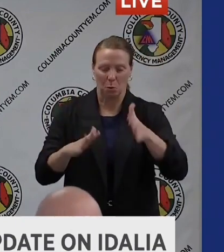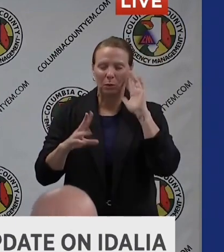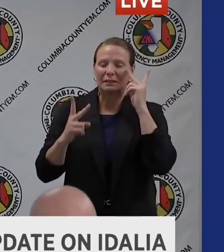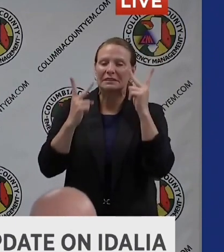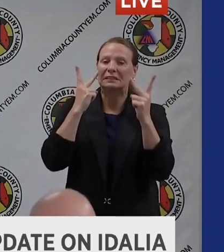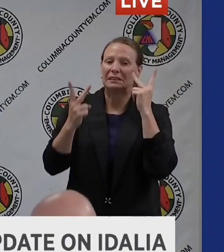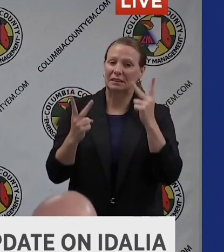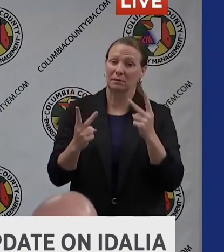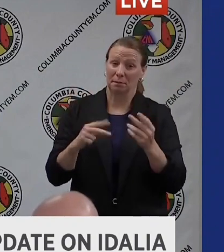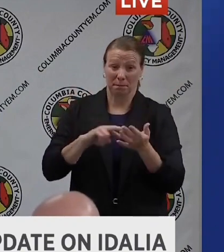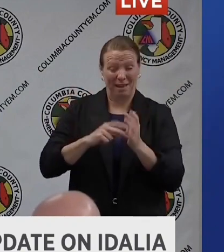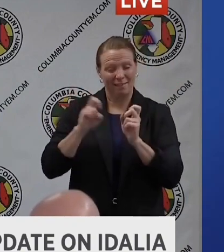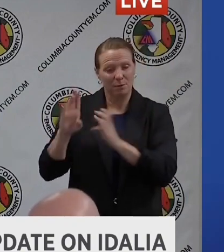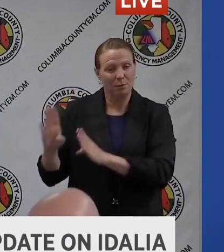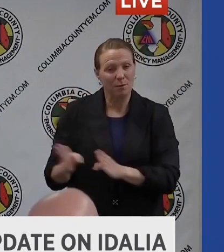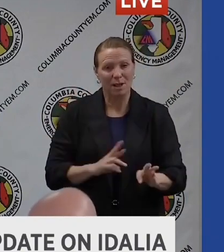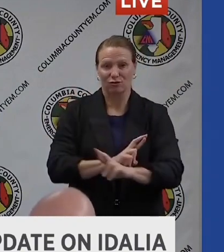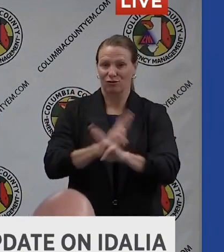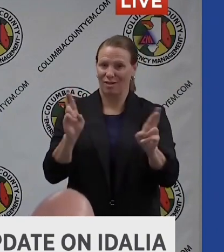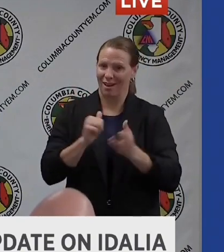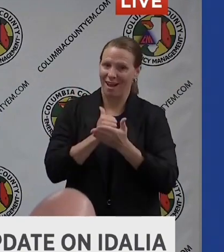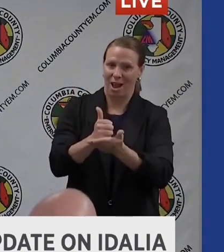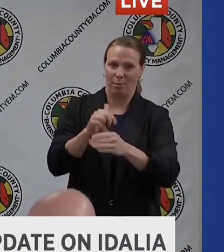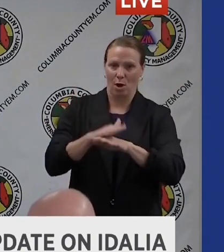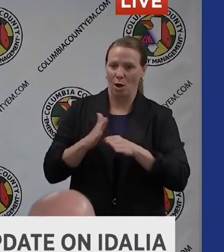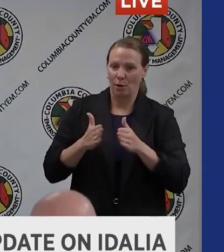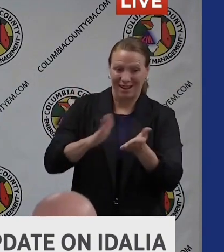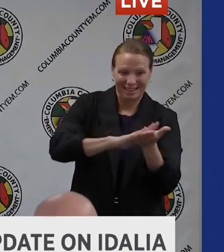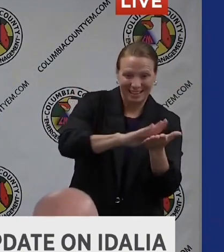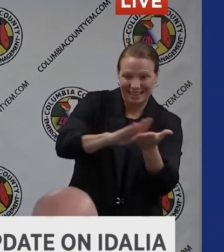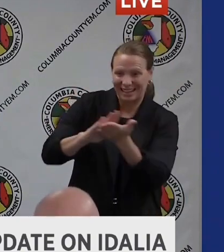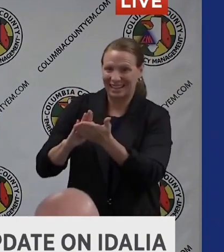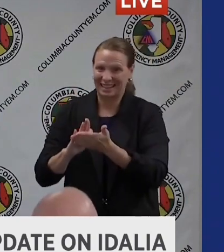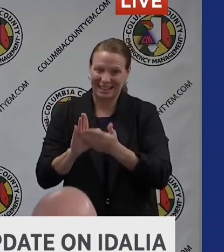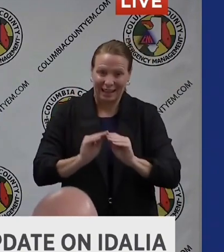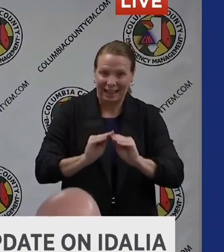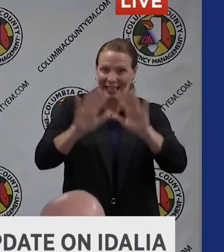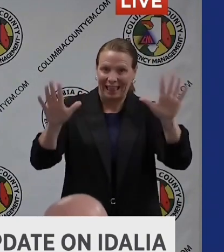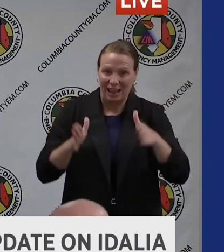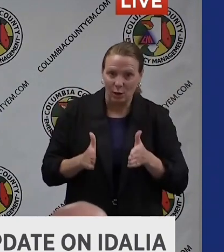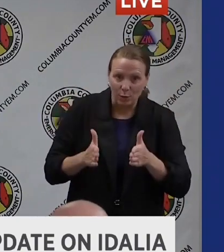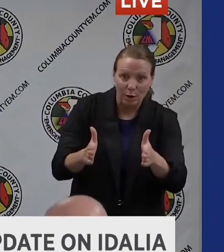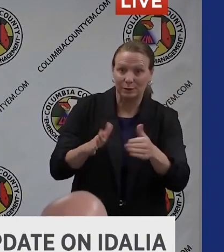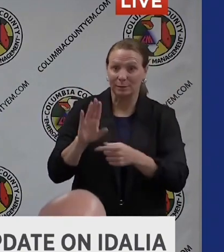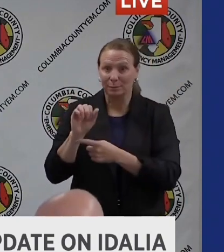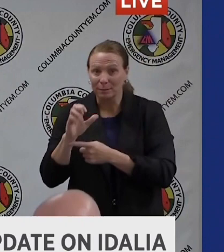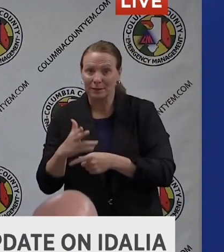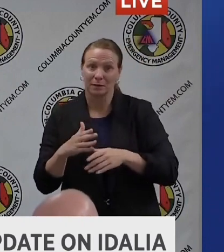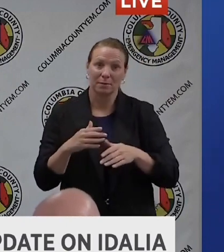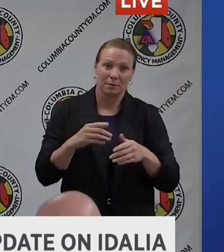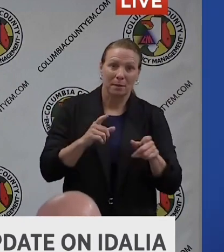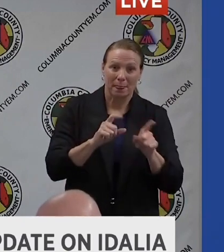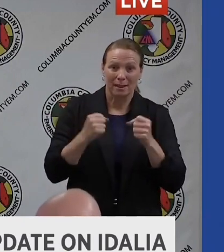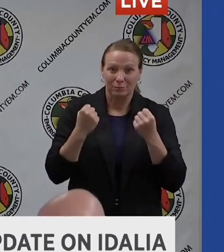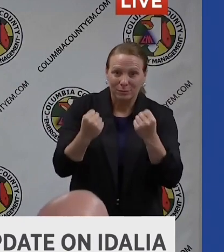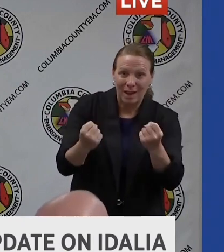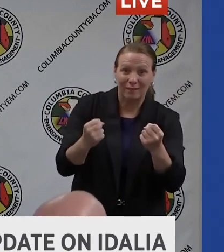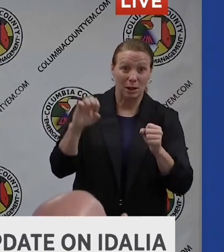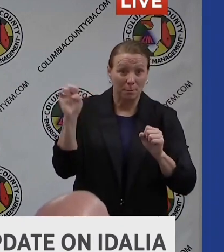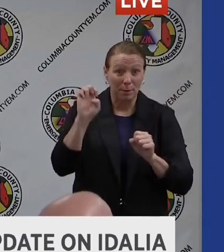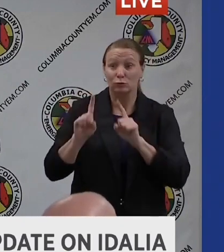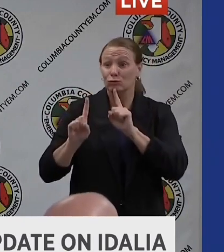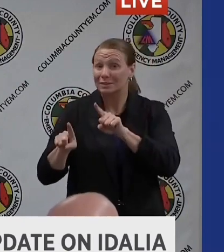be able to help clear the roads, and that's important just for pedestrian traffic, but also important for emergency response traffic.